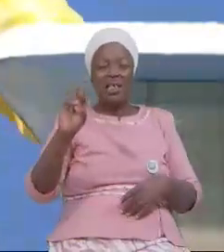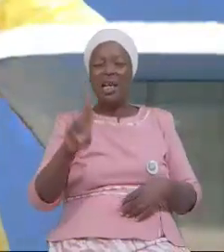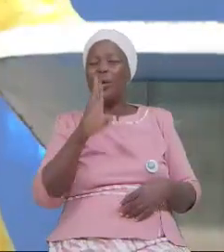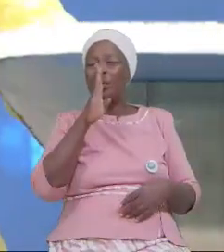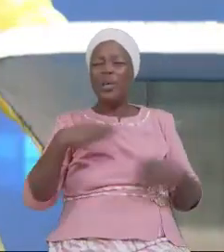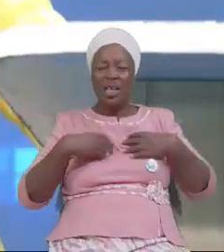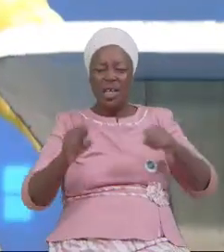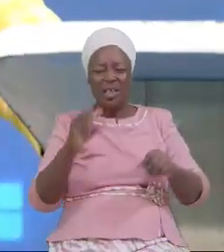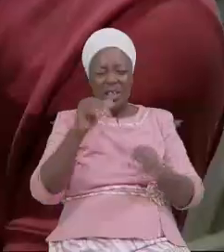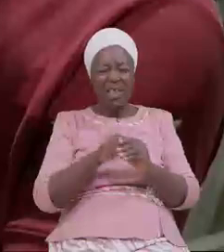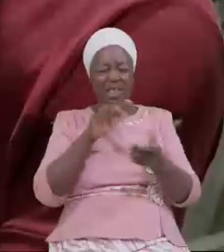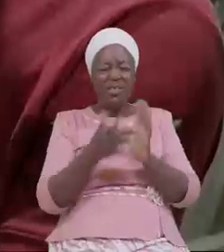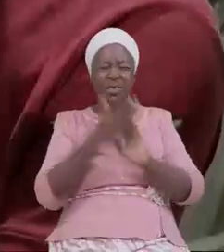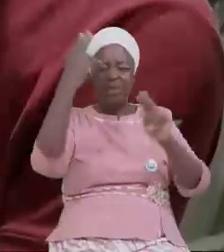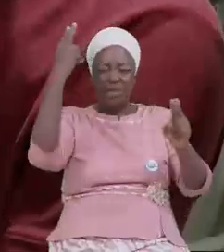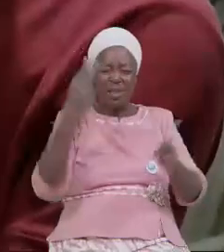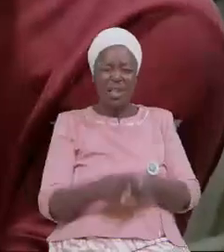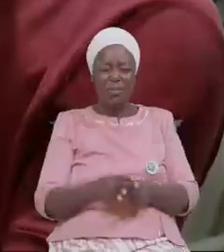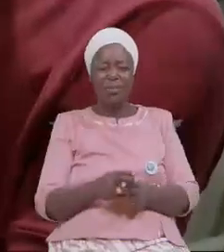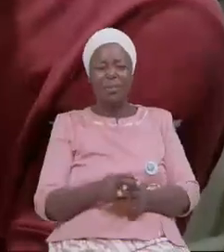in Jesus' name.